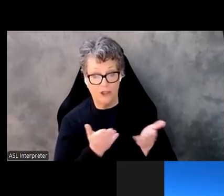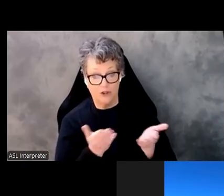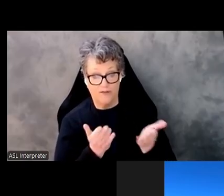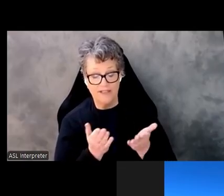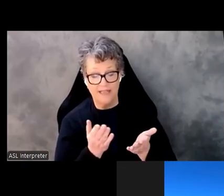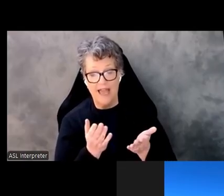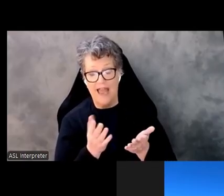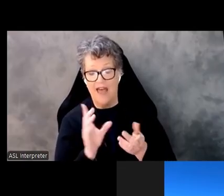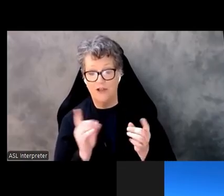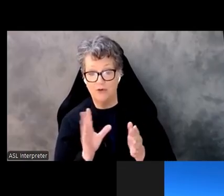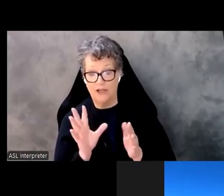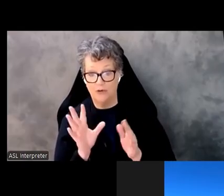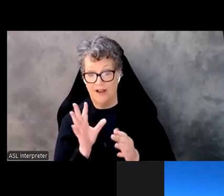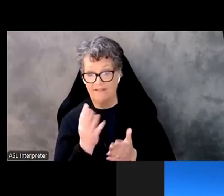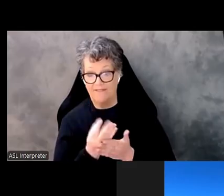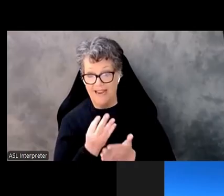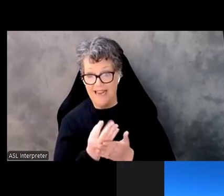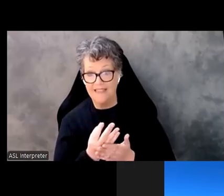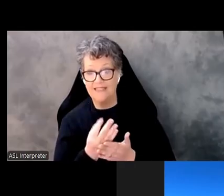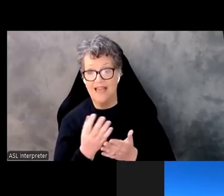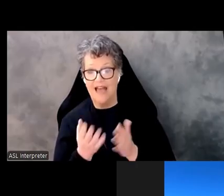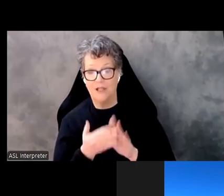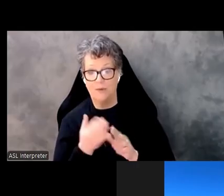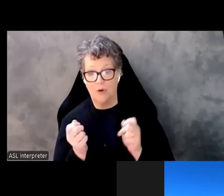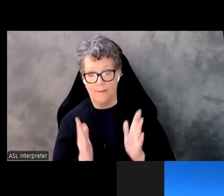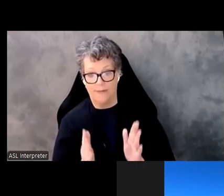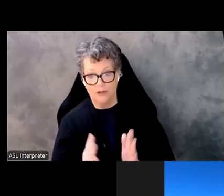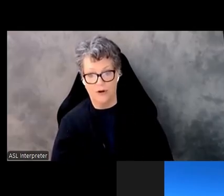of Finance as the credit program administrator.